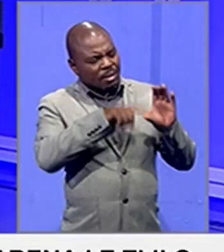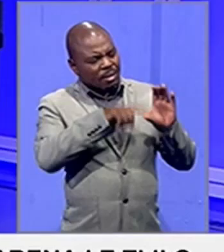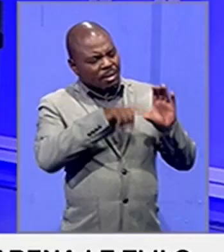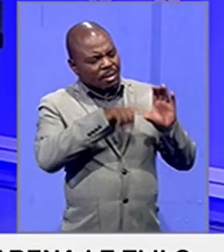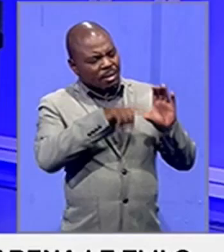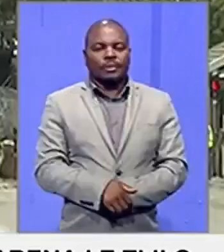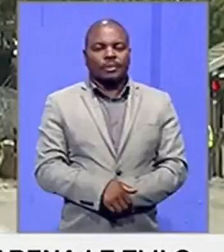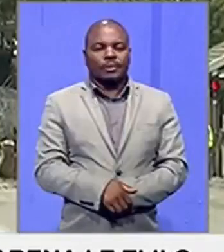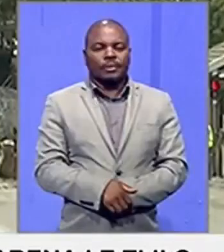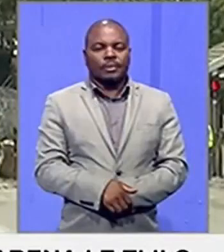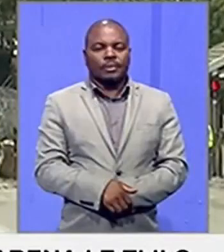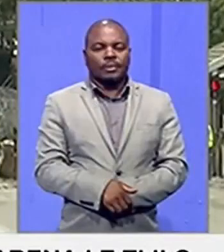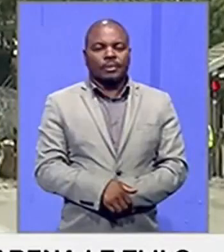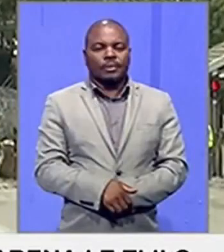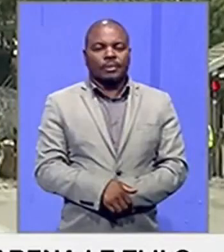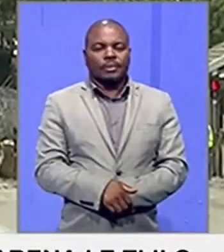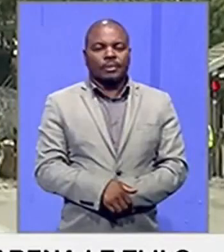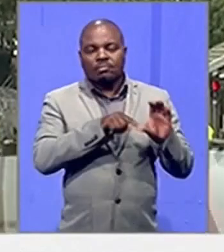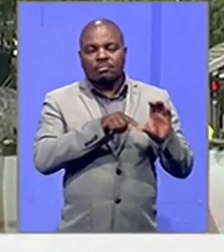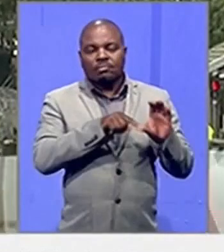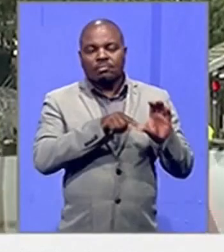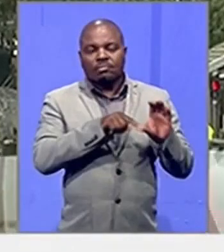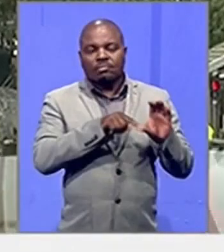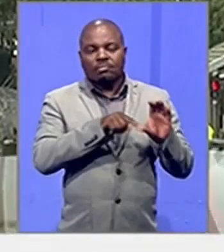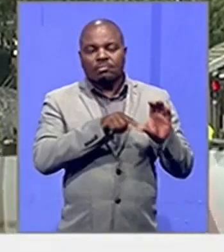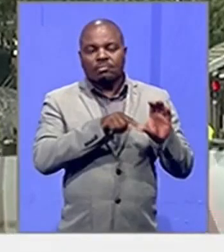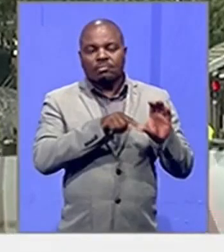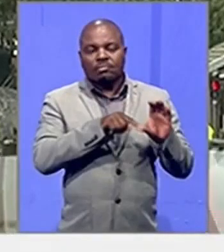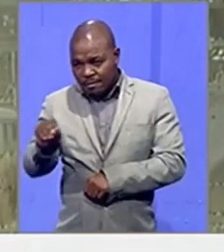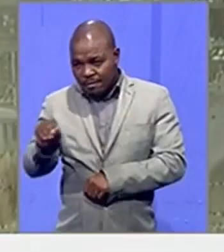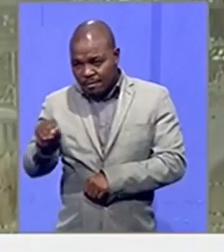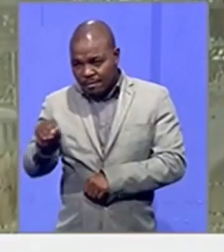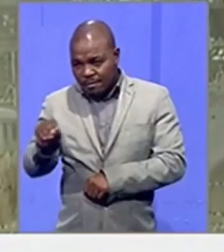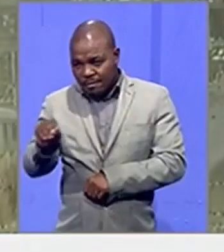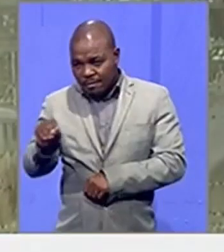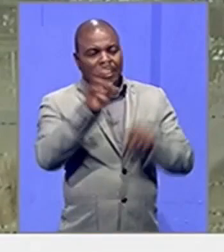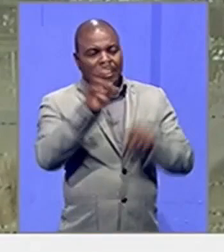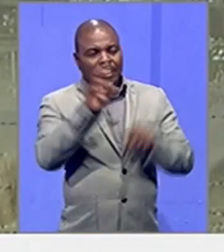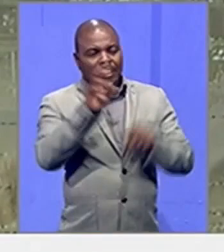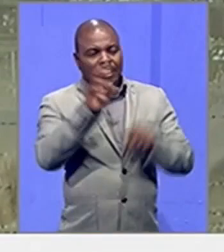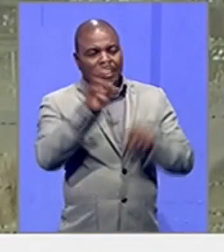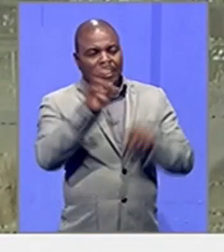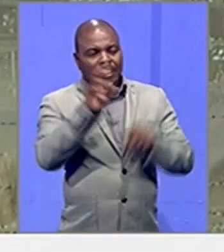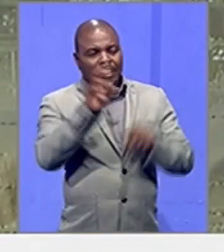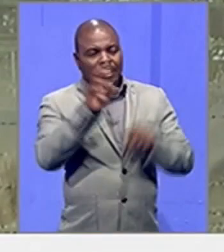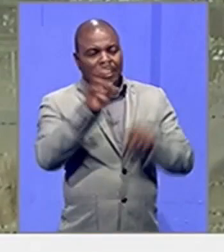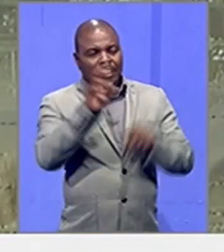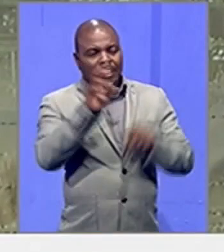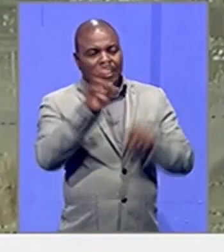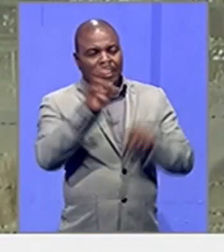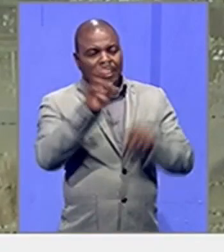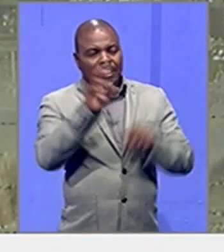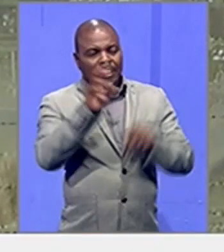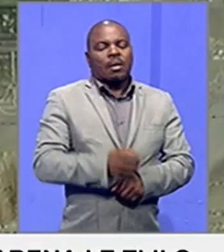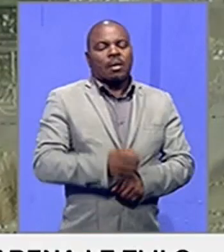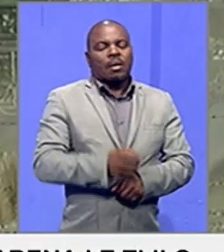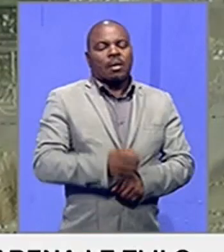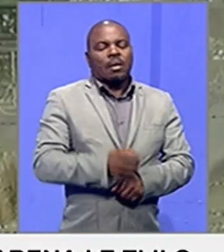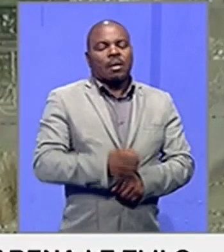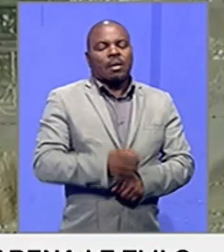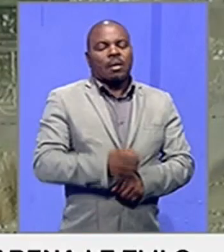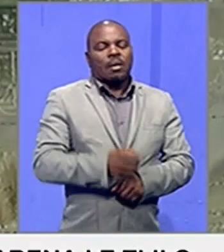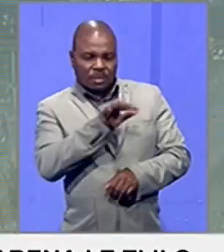Letlole le go duelwa merokotso ya metsi e nang le meepo kgotsa di-account e tlhamilwe go sa le gale ka dingwaga tsa bo 90 gore meepo